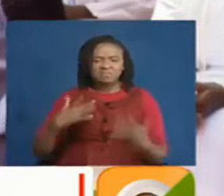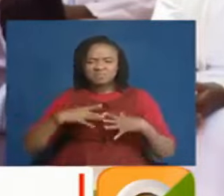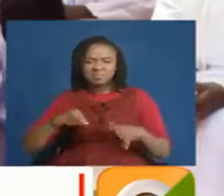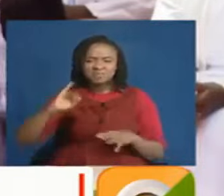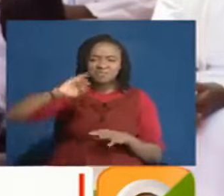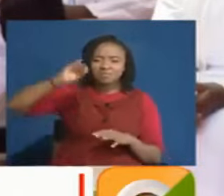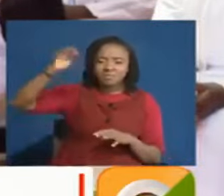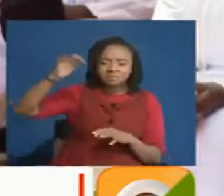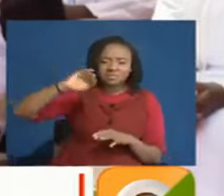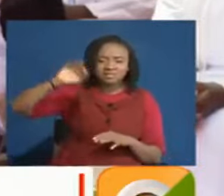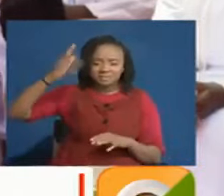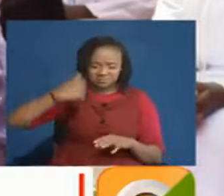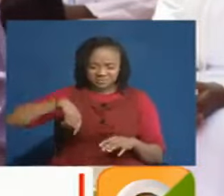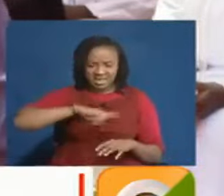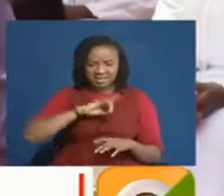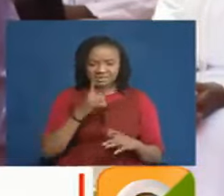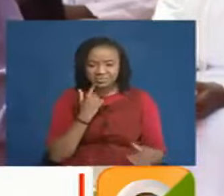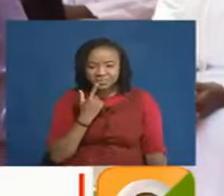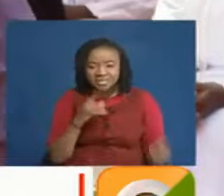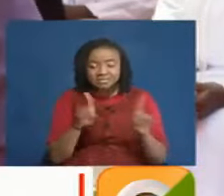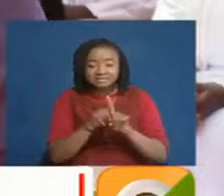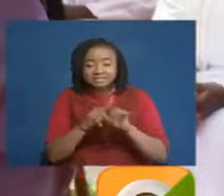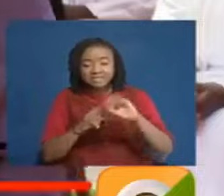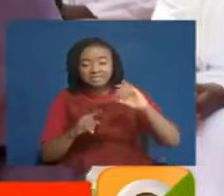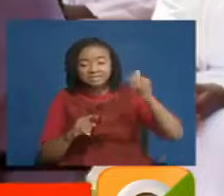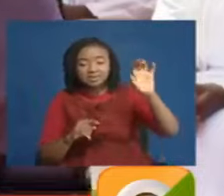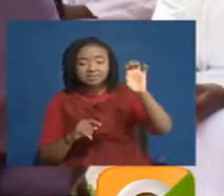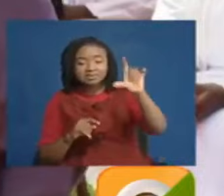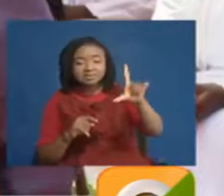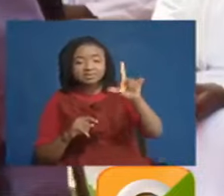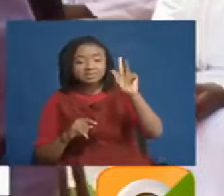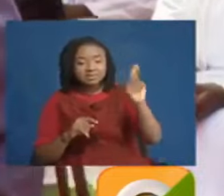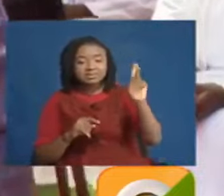Hata Kilimanjaro ni mlima wetu wa East Africa.